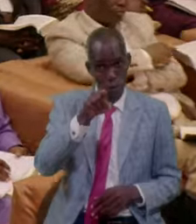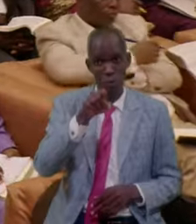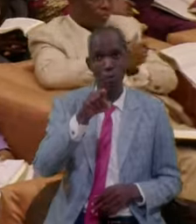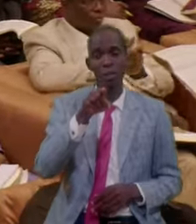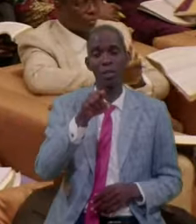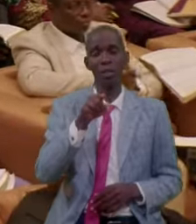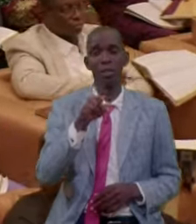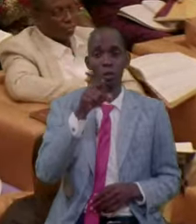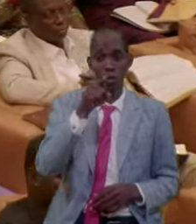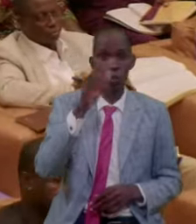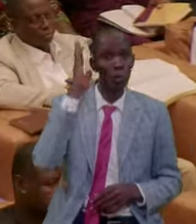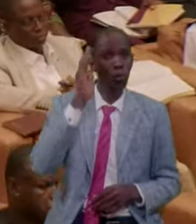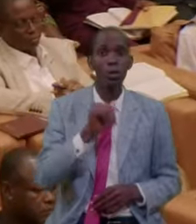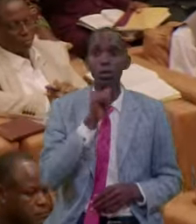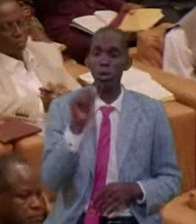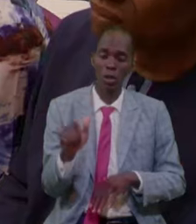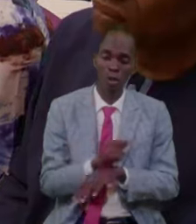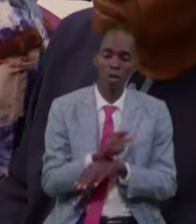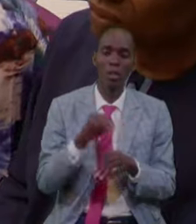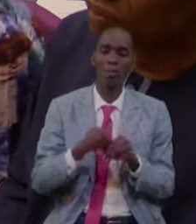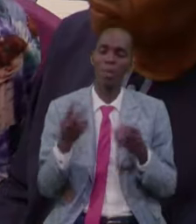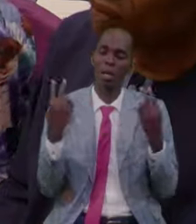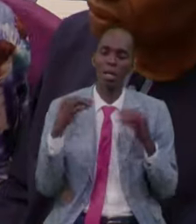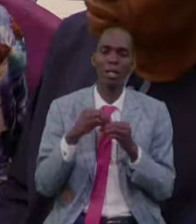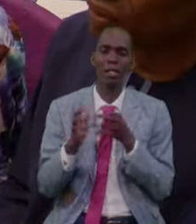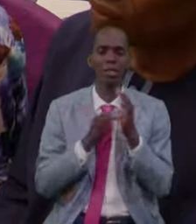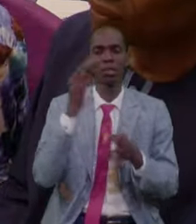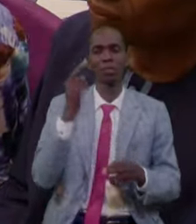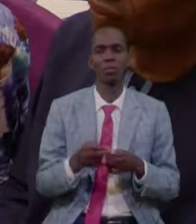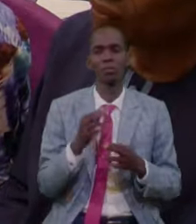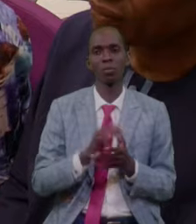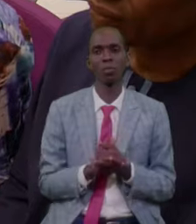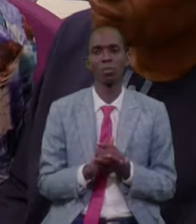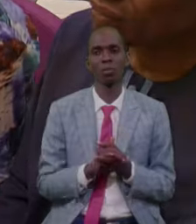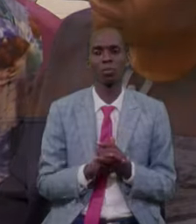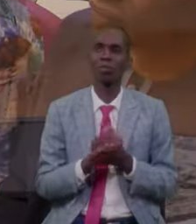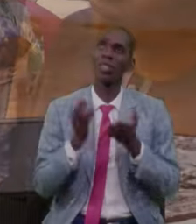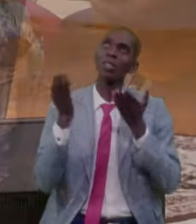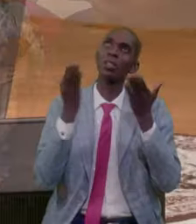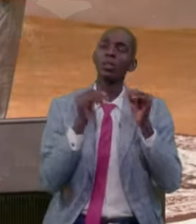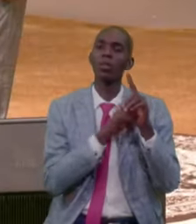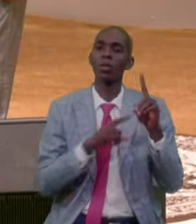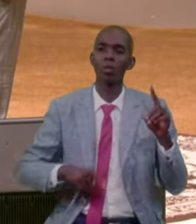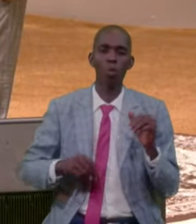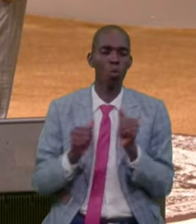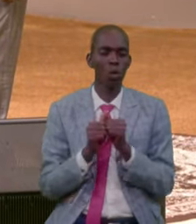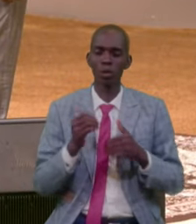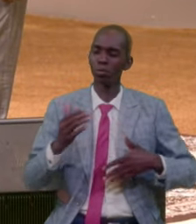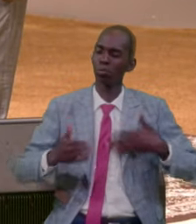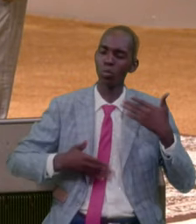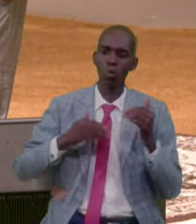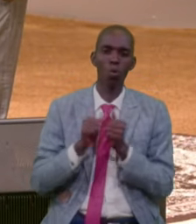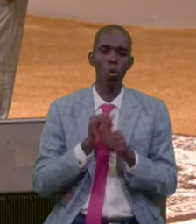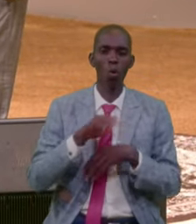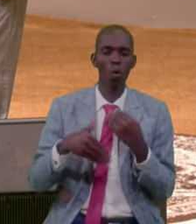particular, you will not labor in vain. Amen. You serve the Lord with joy, with all your heart,